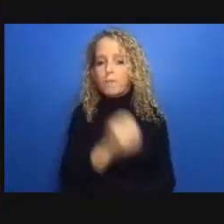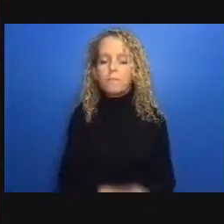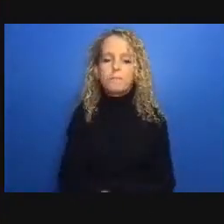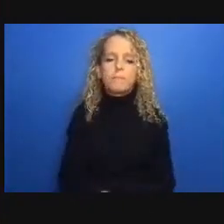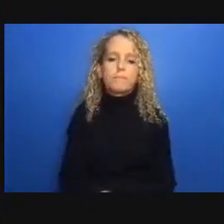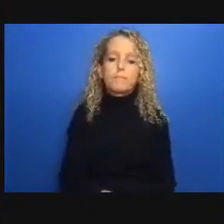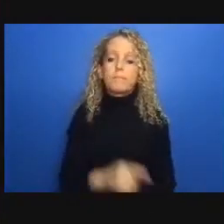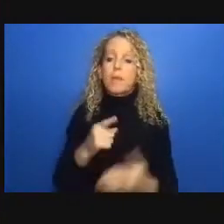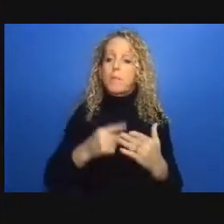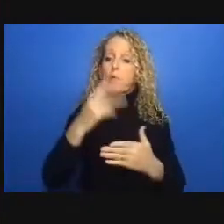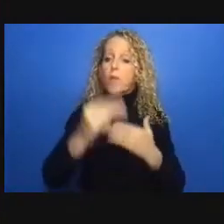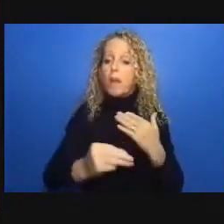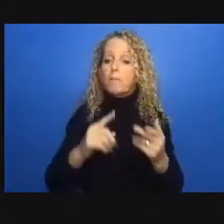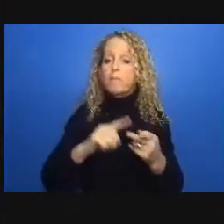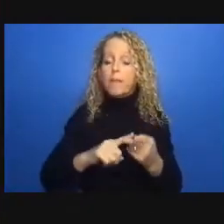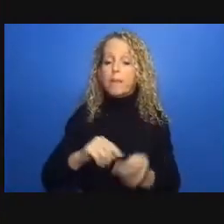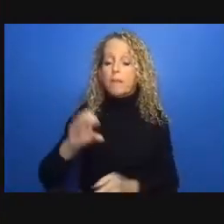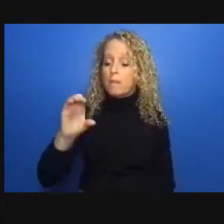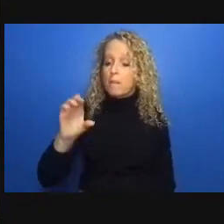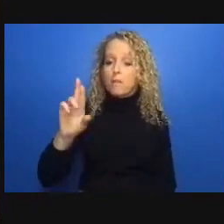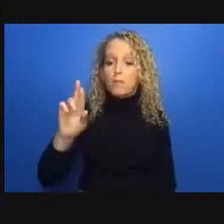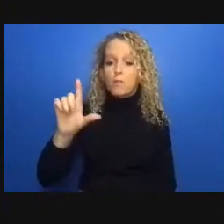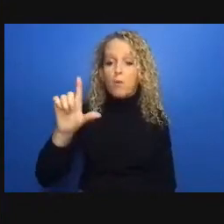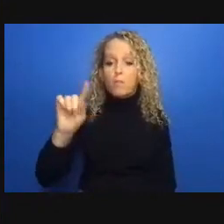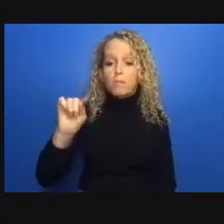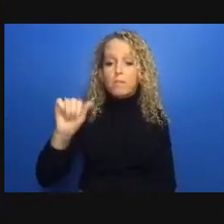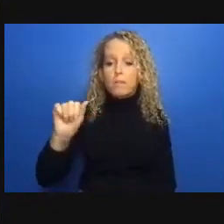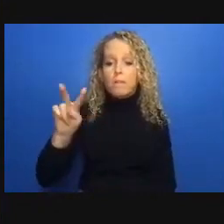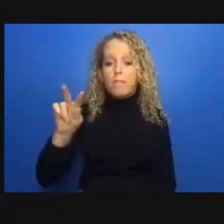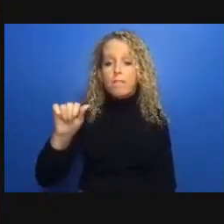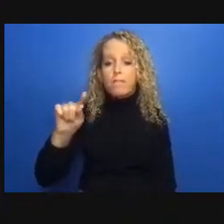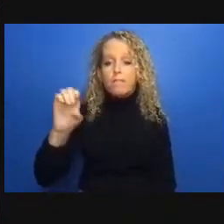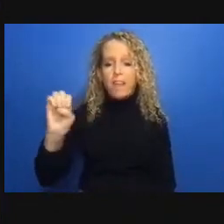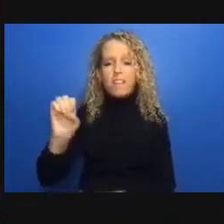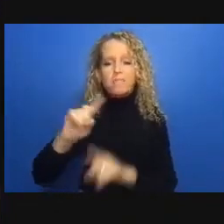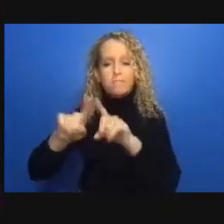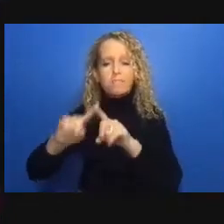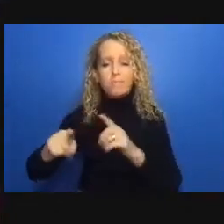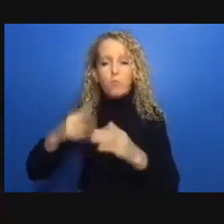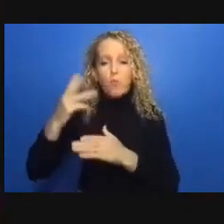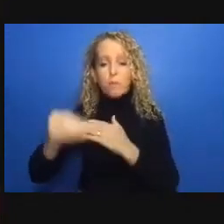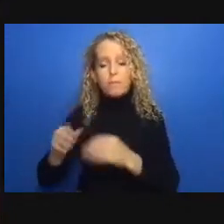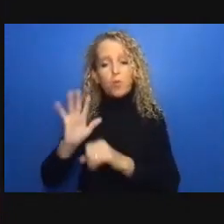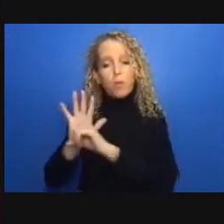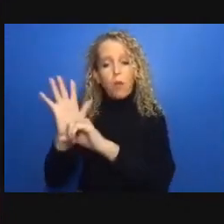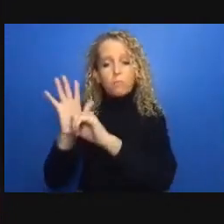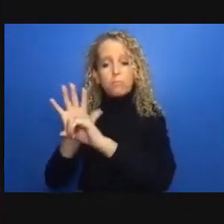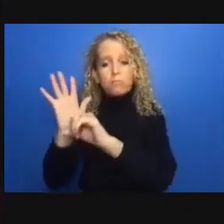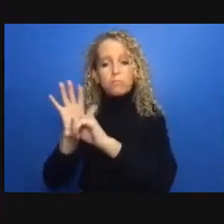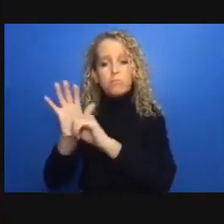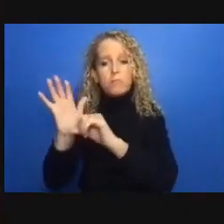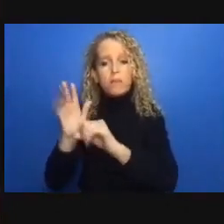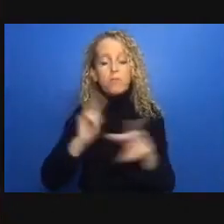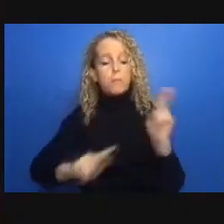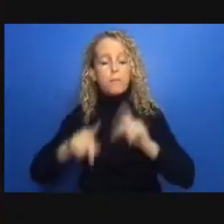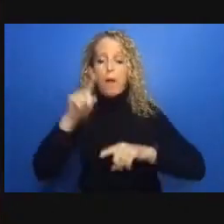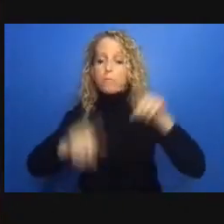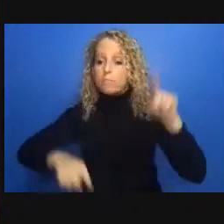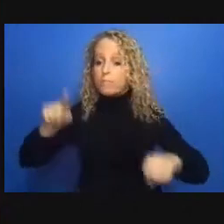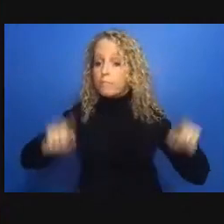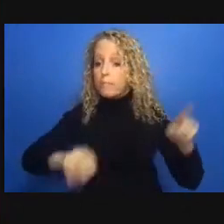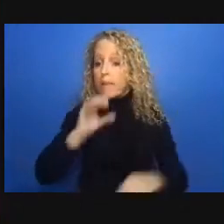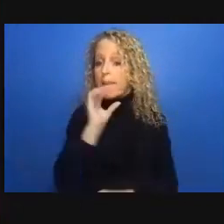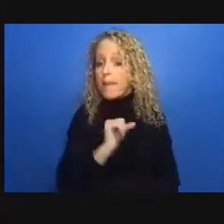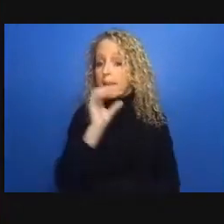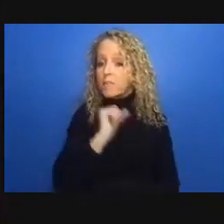Programs like Cultivate and Perennia and other food business incubation services could be promoted for people of diverse ages to